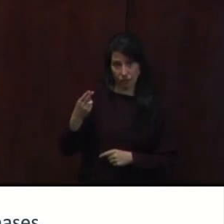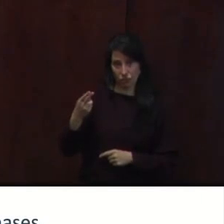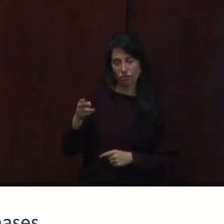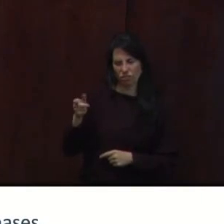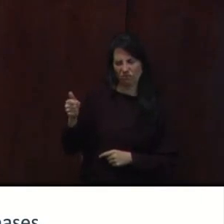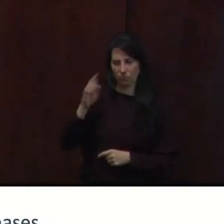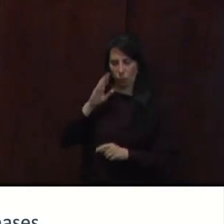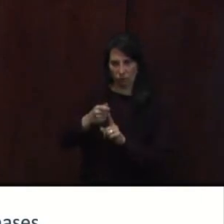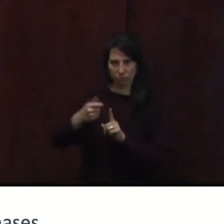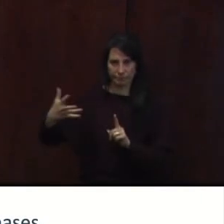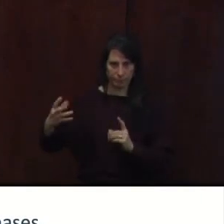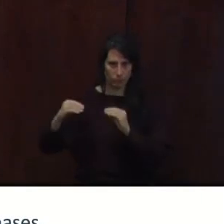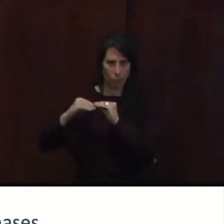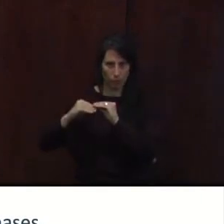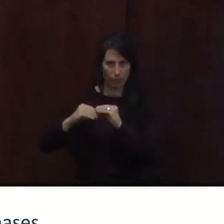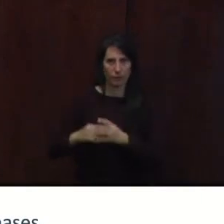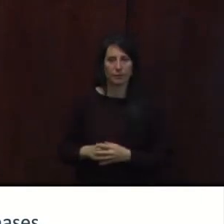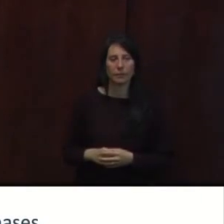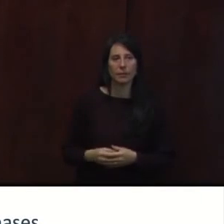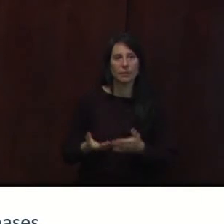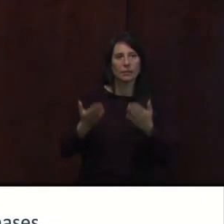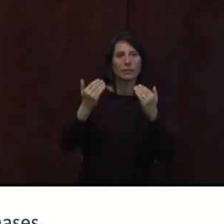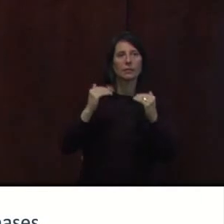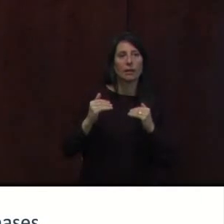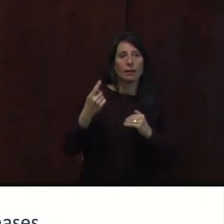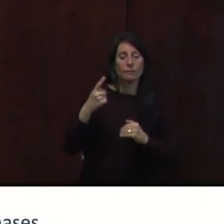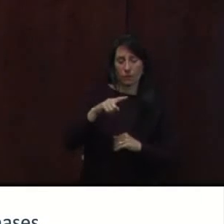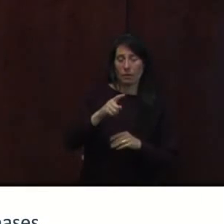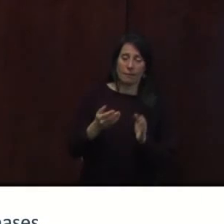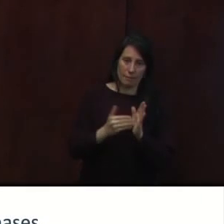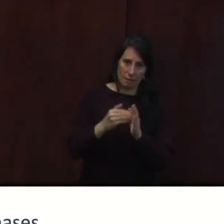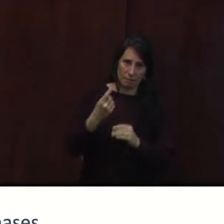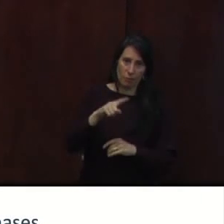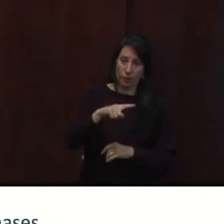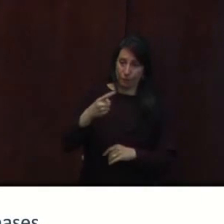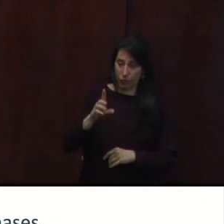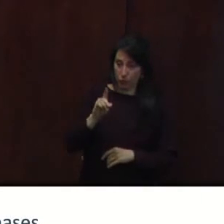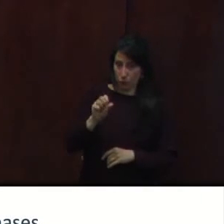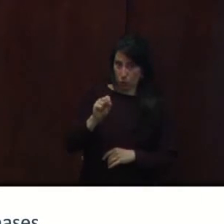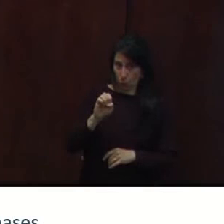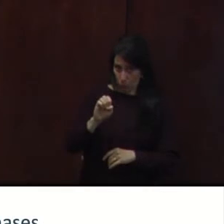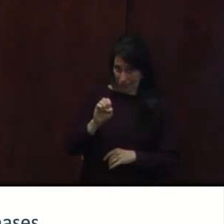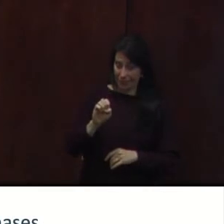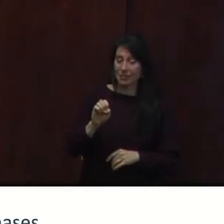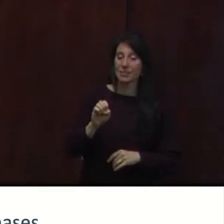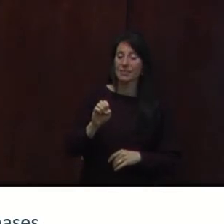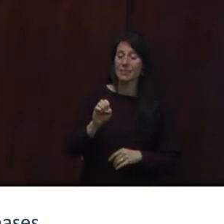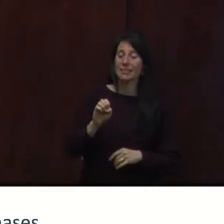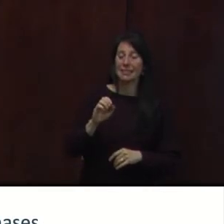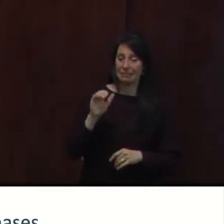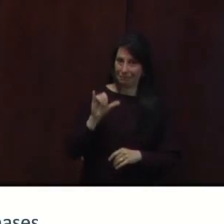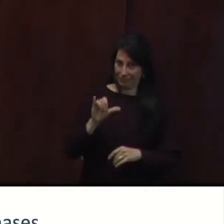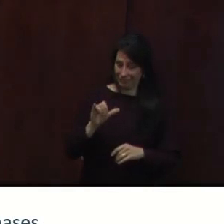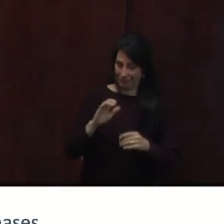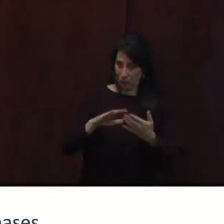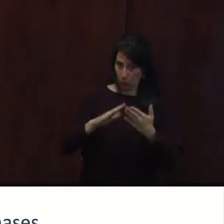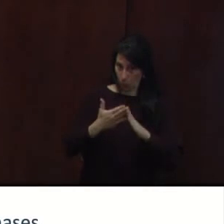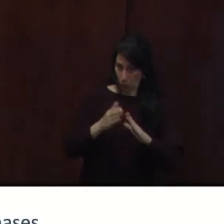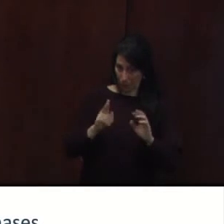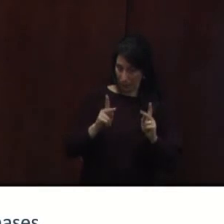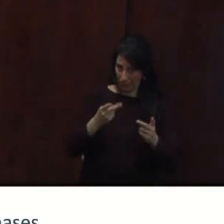And vaccine rollout and scheduling first dose, we have heard our community, we have heard our leaders